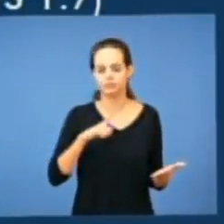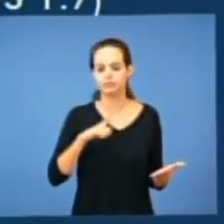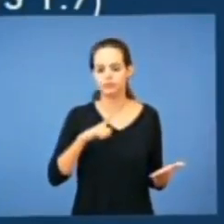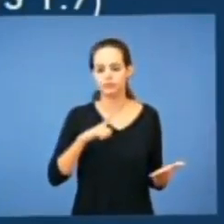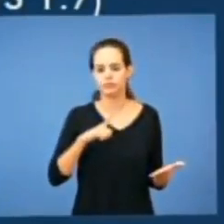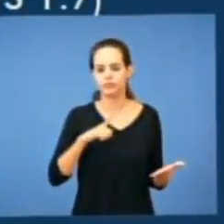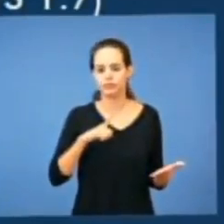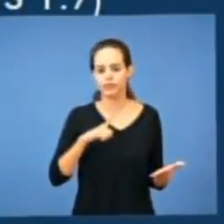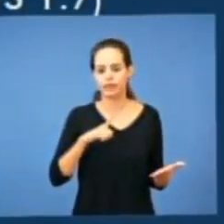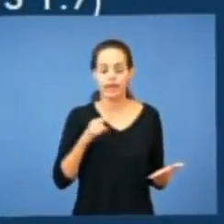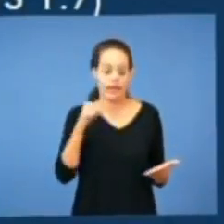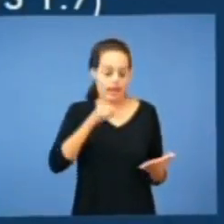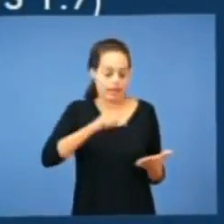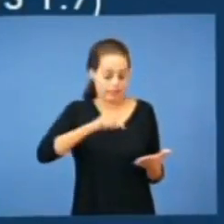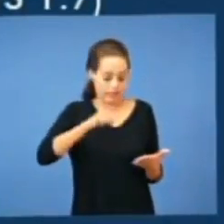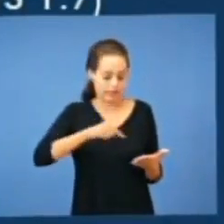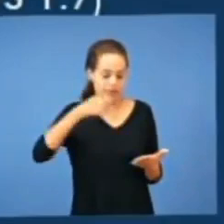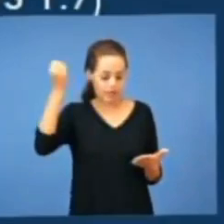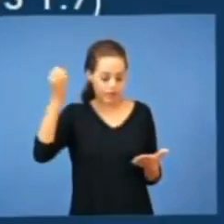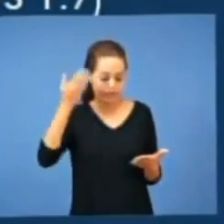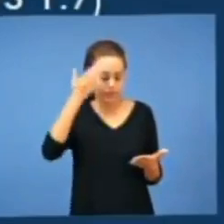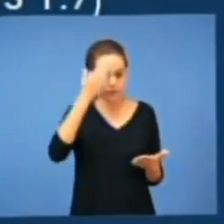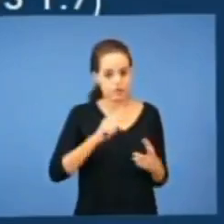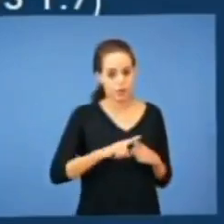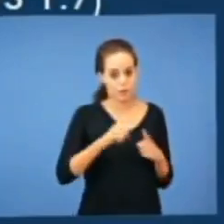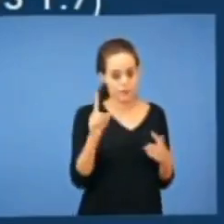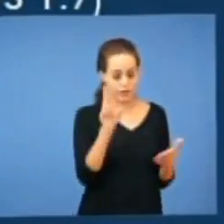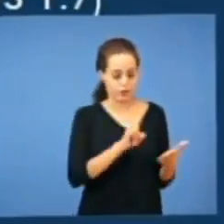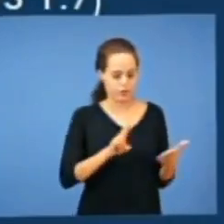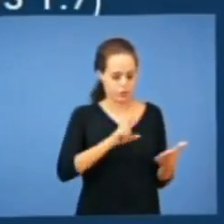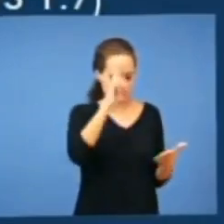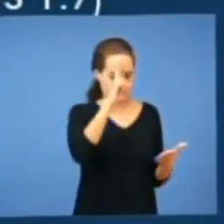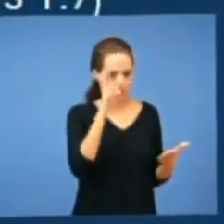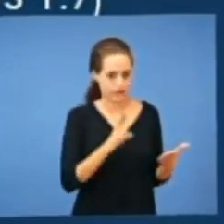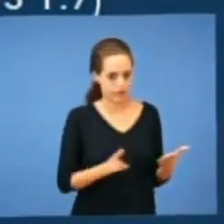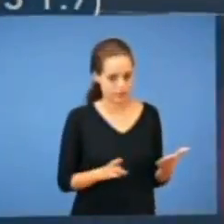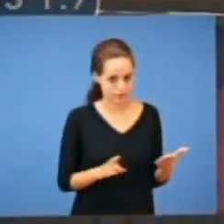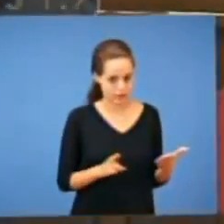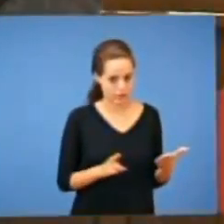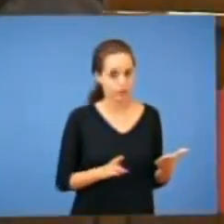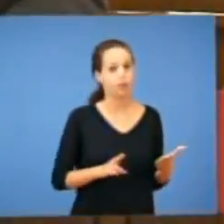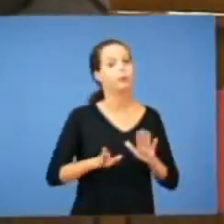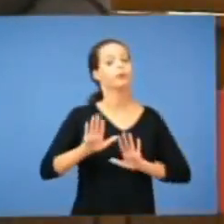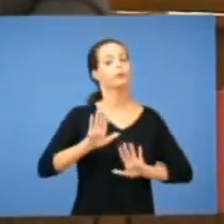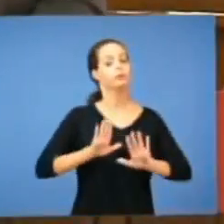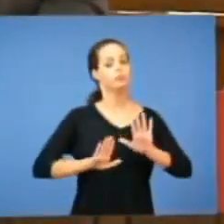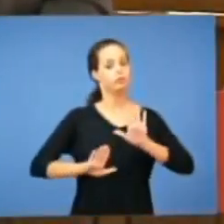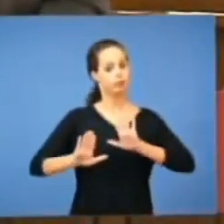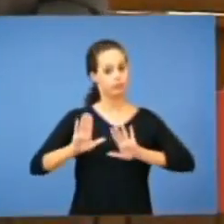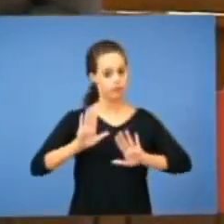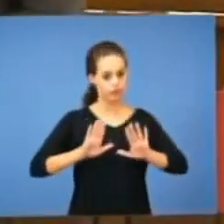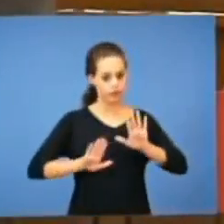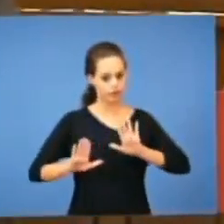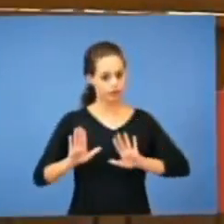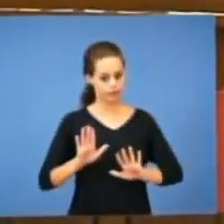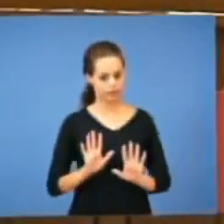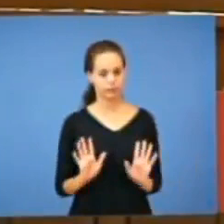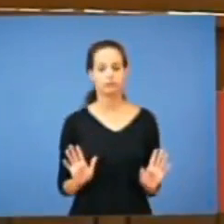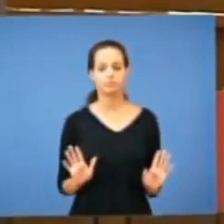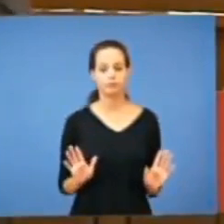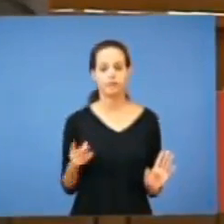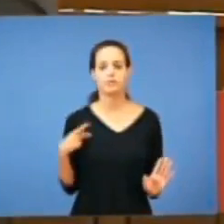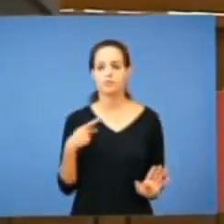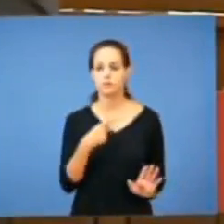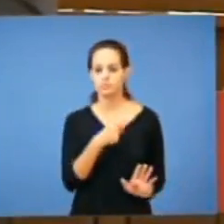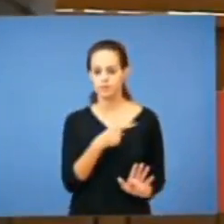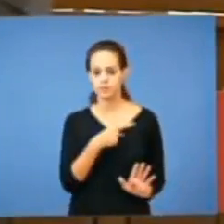that knows revelation and wants to enter into the flesh is going to see the results of this. And we are warning our pastors so that